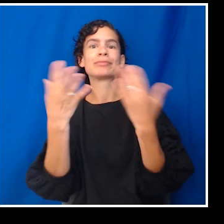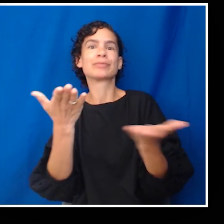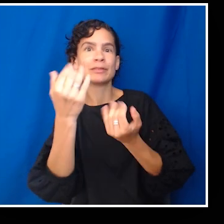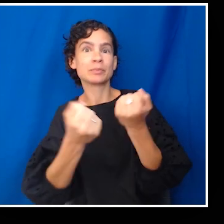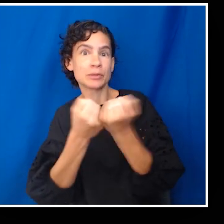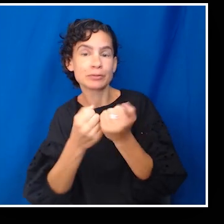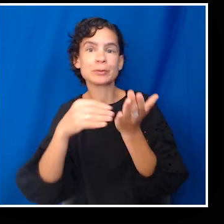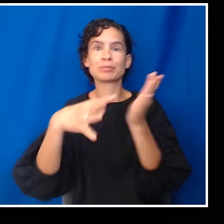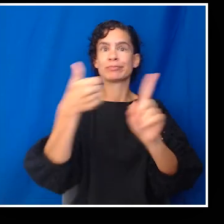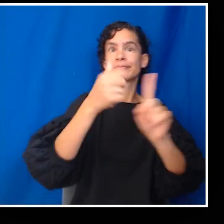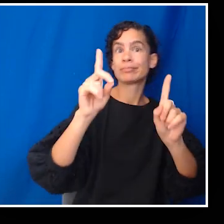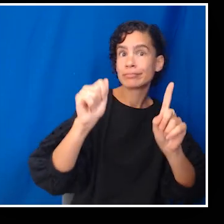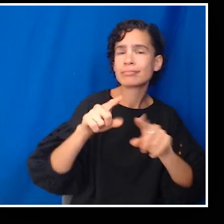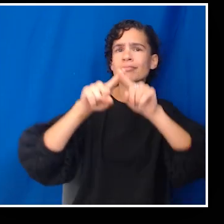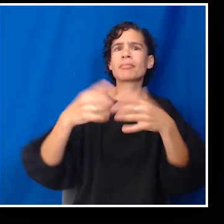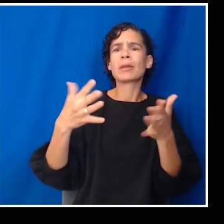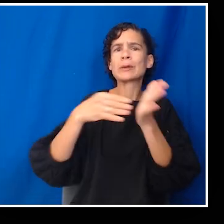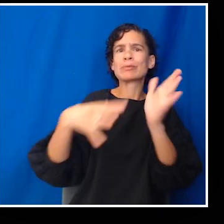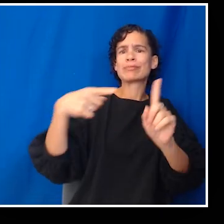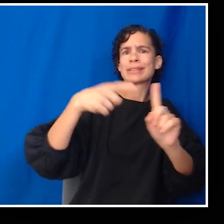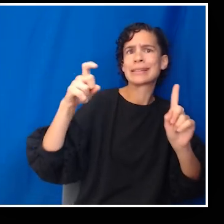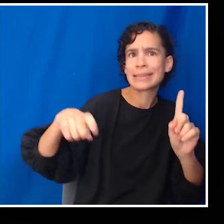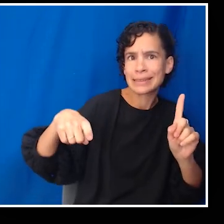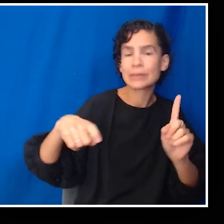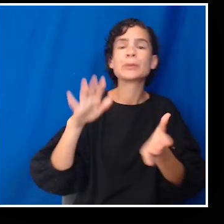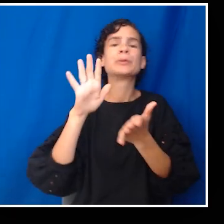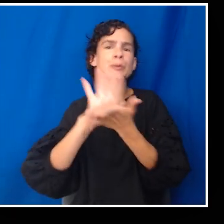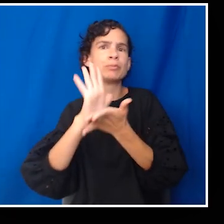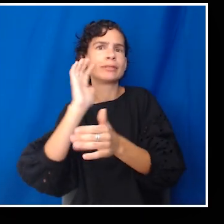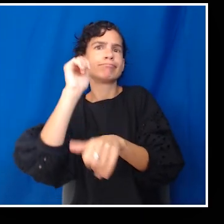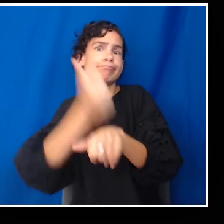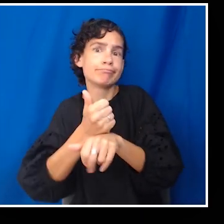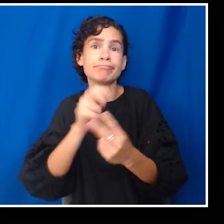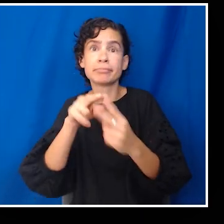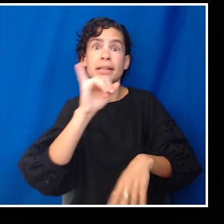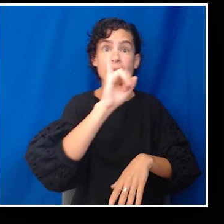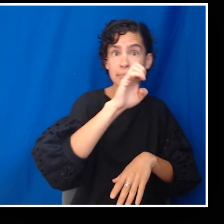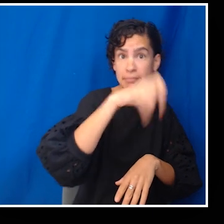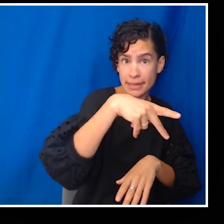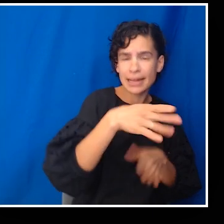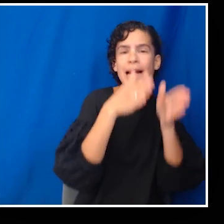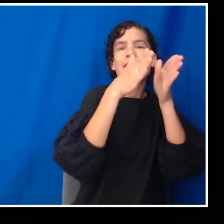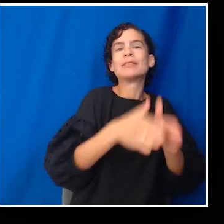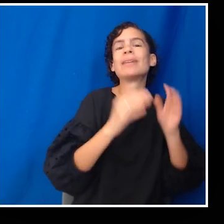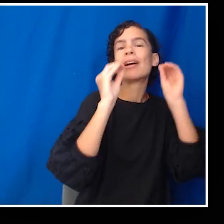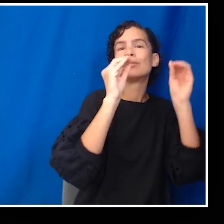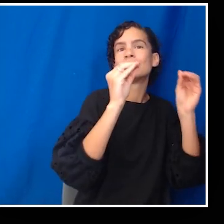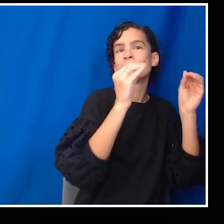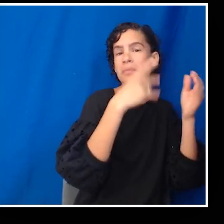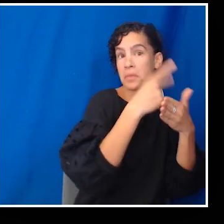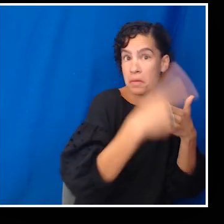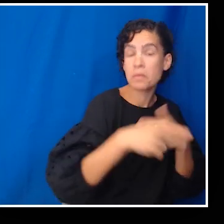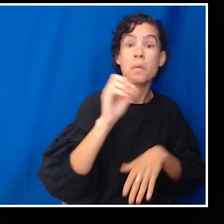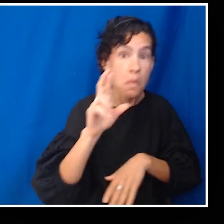disabilities. Depending on what a student needs, the school will create either an individualized education program, called an IEP for short, or